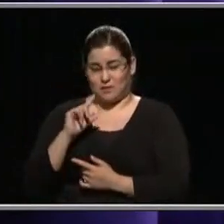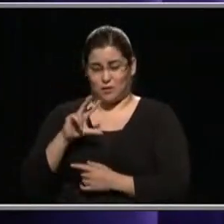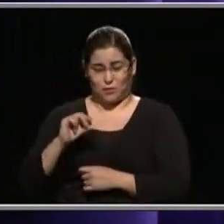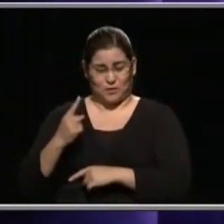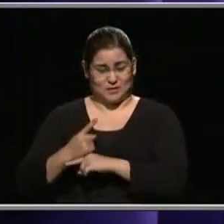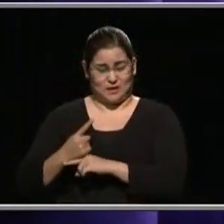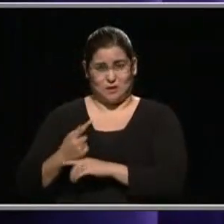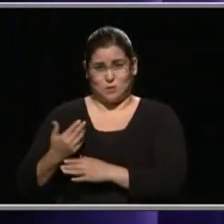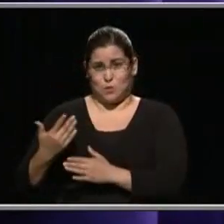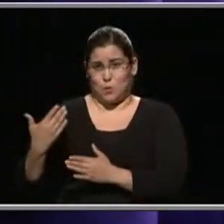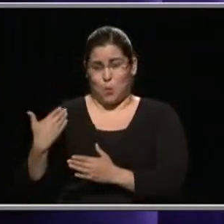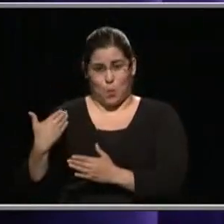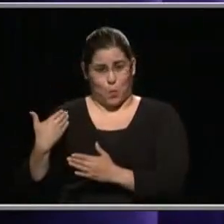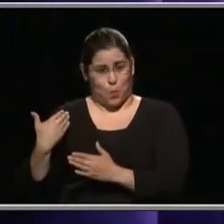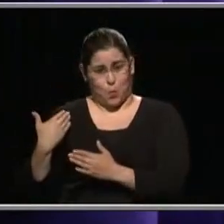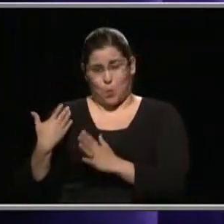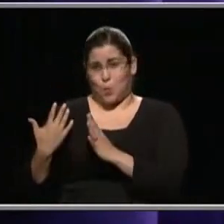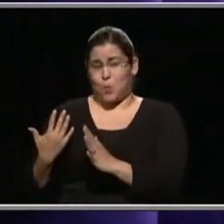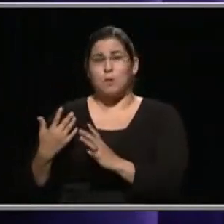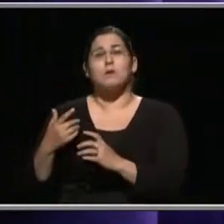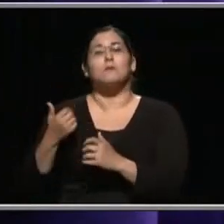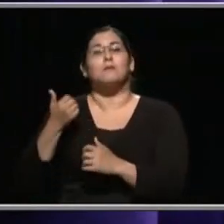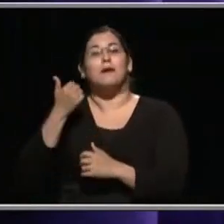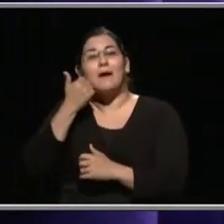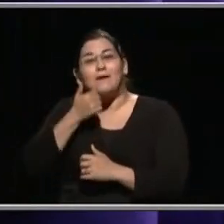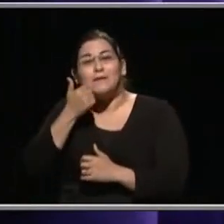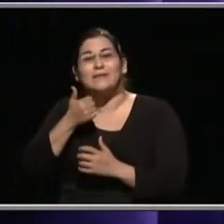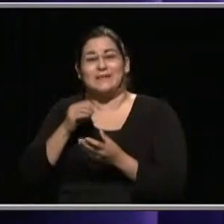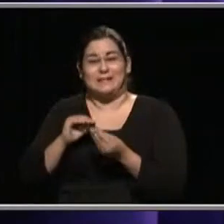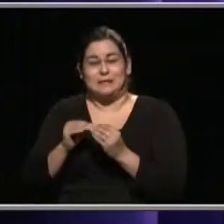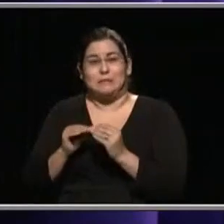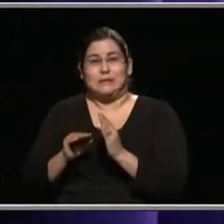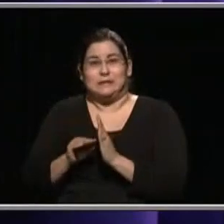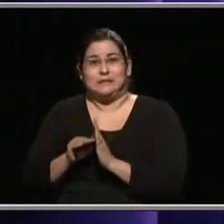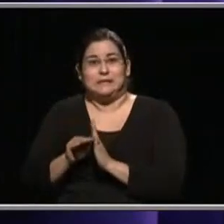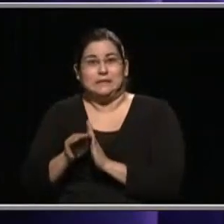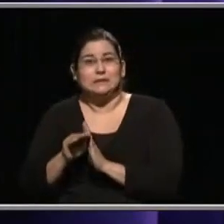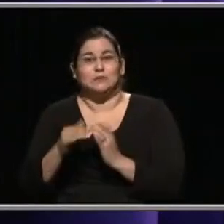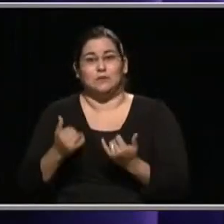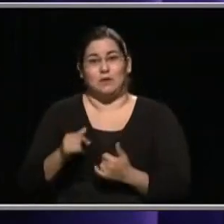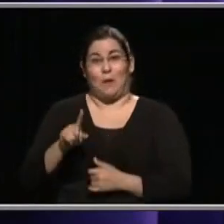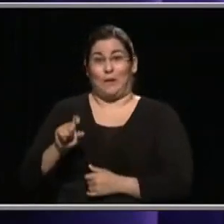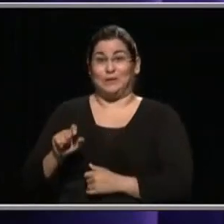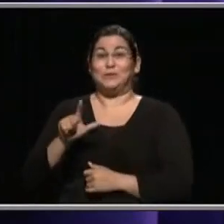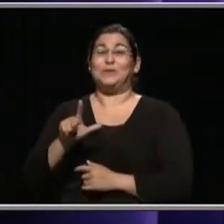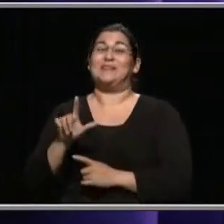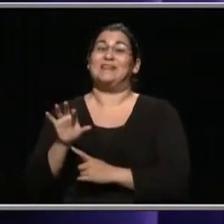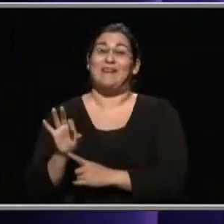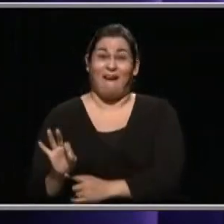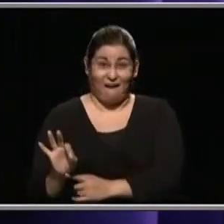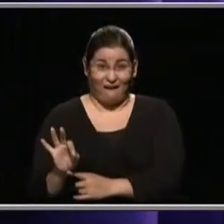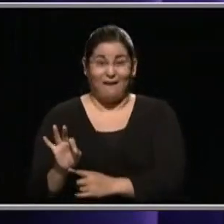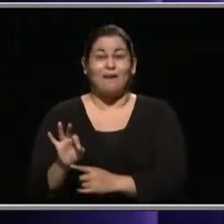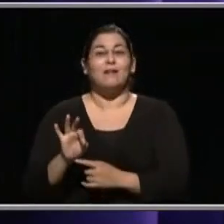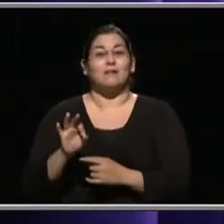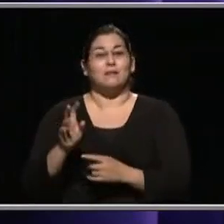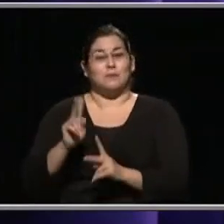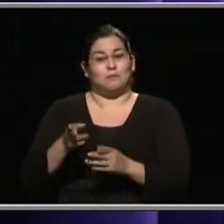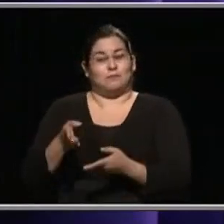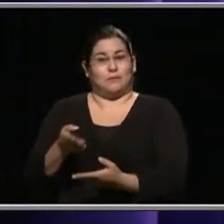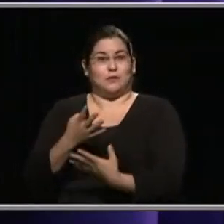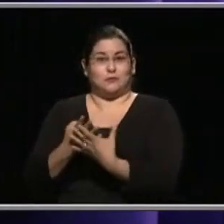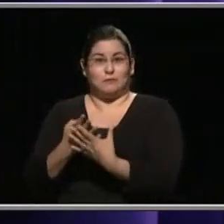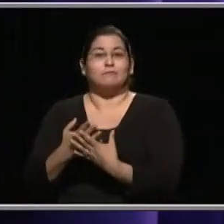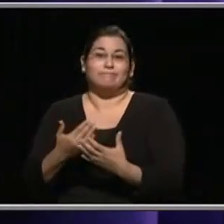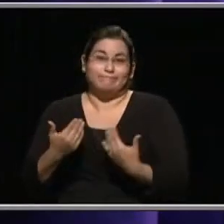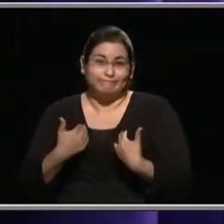ago. But each day is creeping up, and now we're 129 in the jail have COVID.